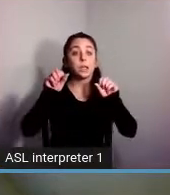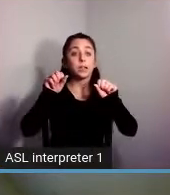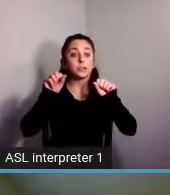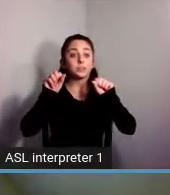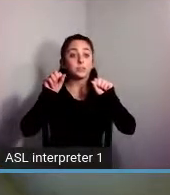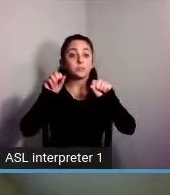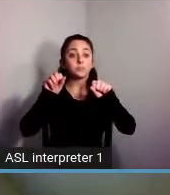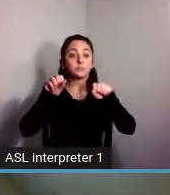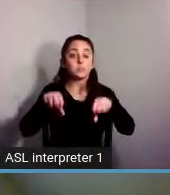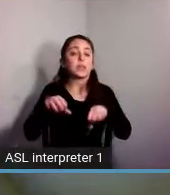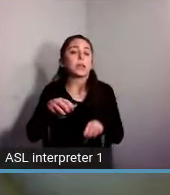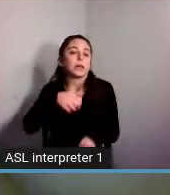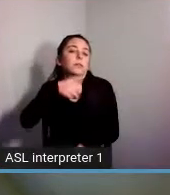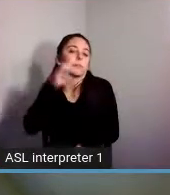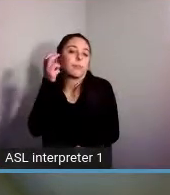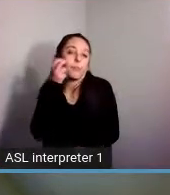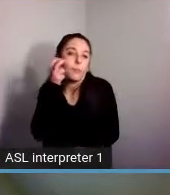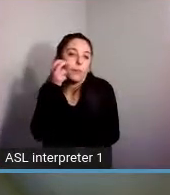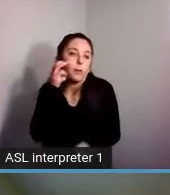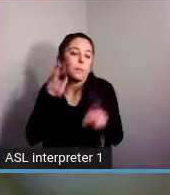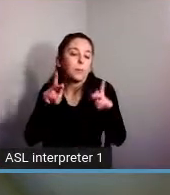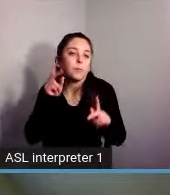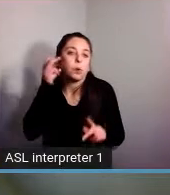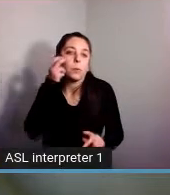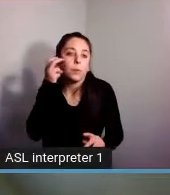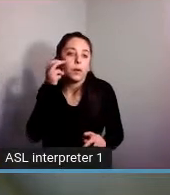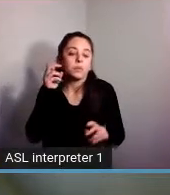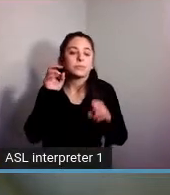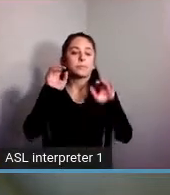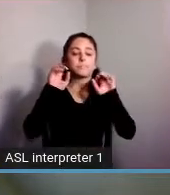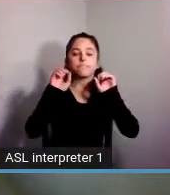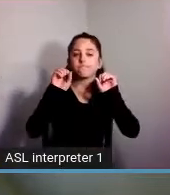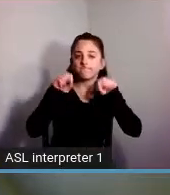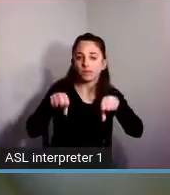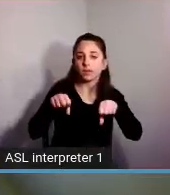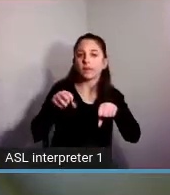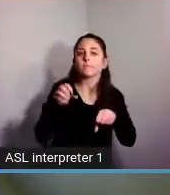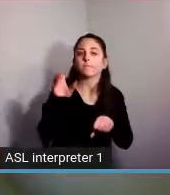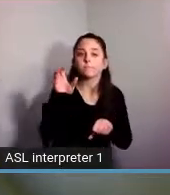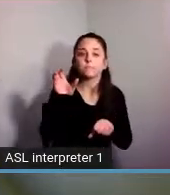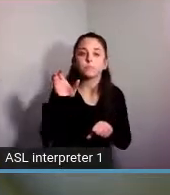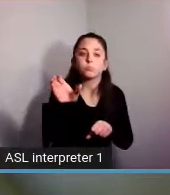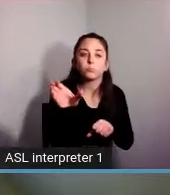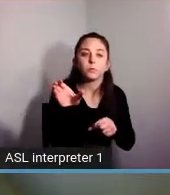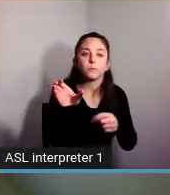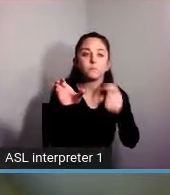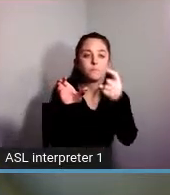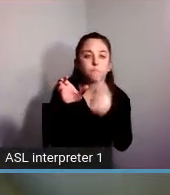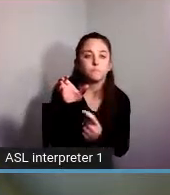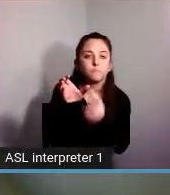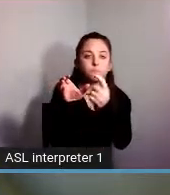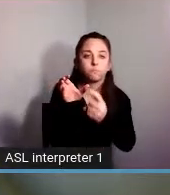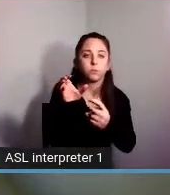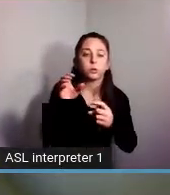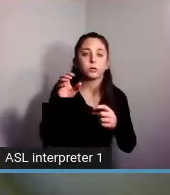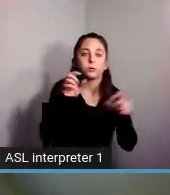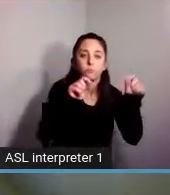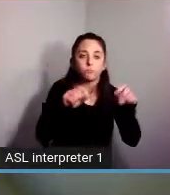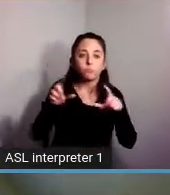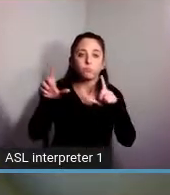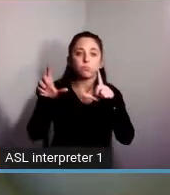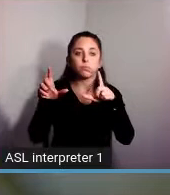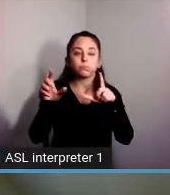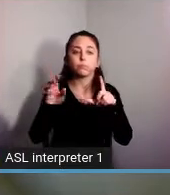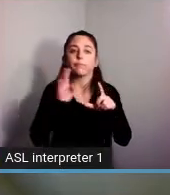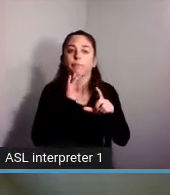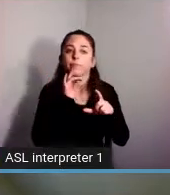impaired to actually use their phones to read the QR code, and then the QR code would generate spoken word to